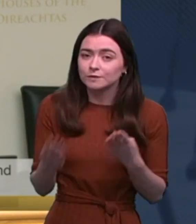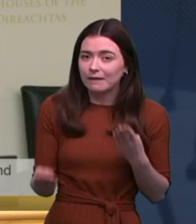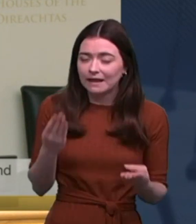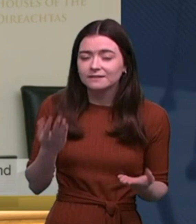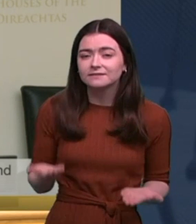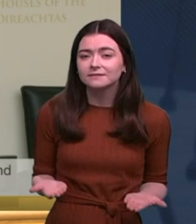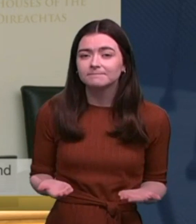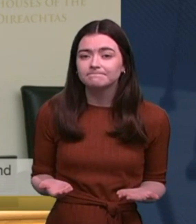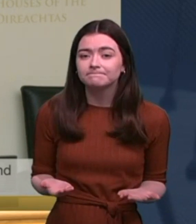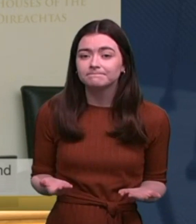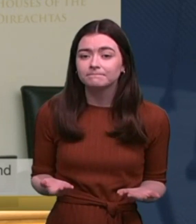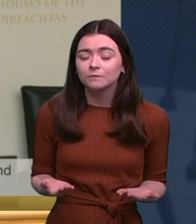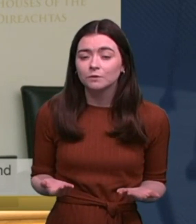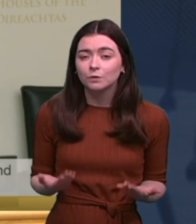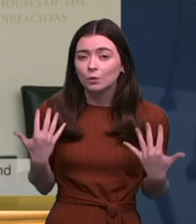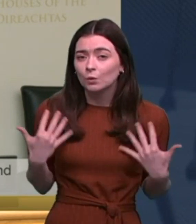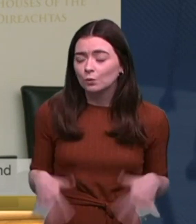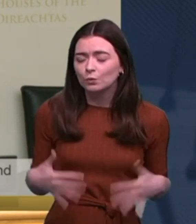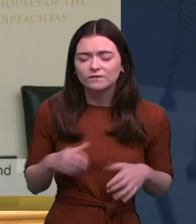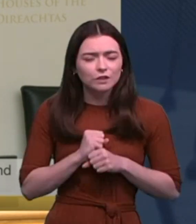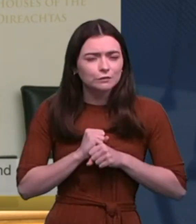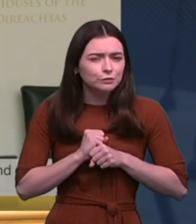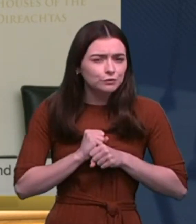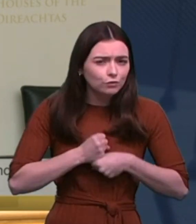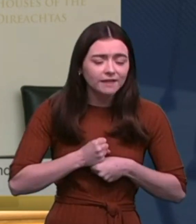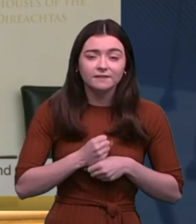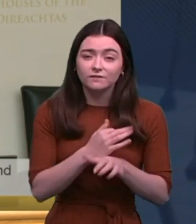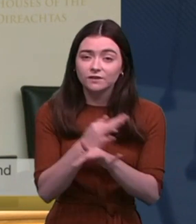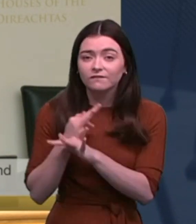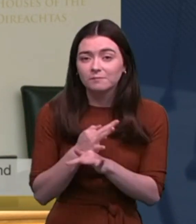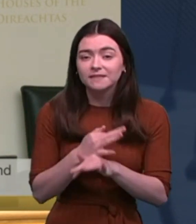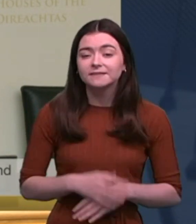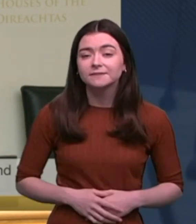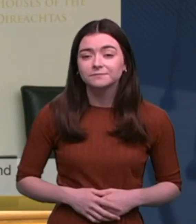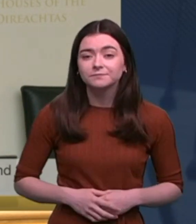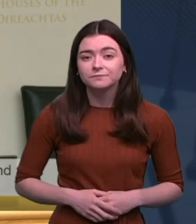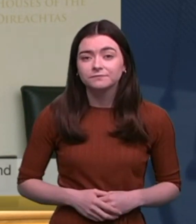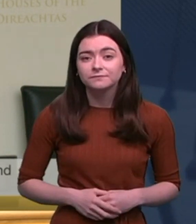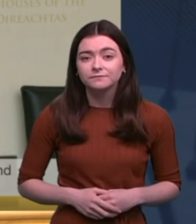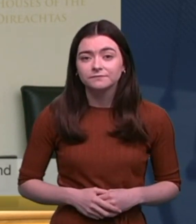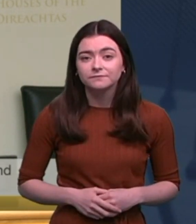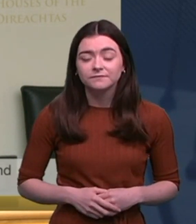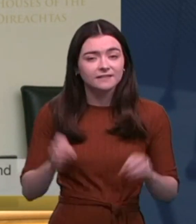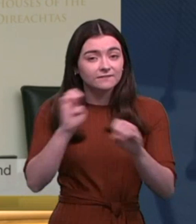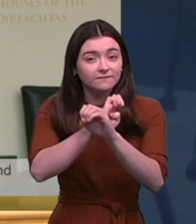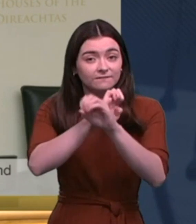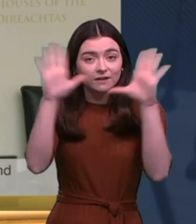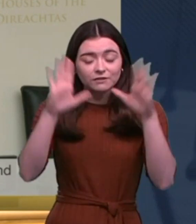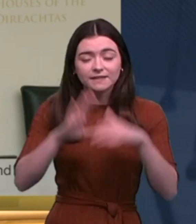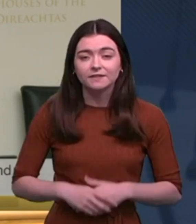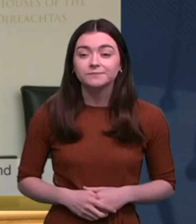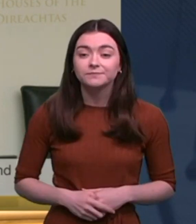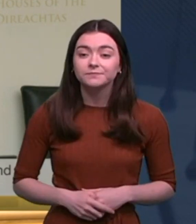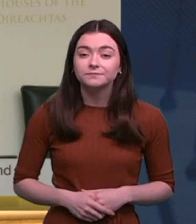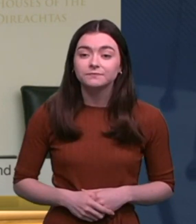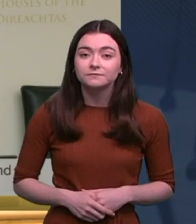it's extraordinarily frustrating for families. There's no doubt about it. Can I?